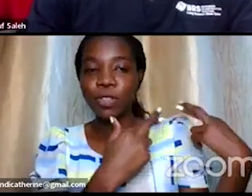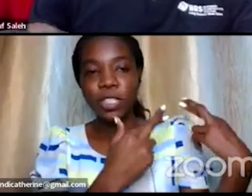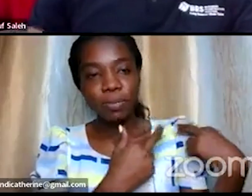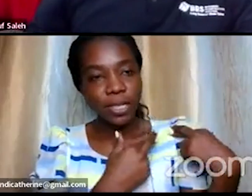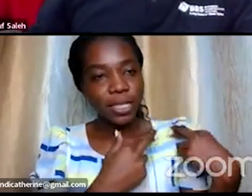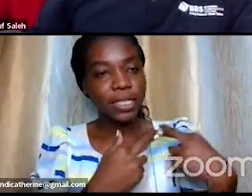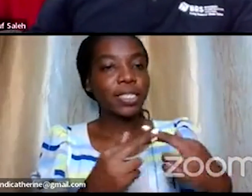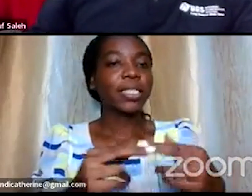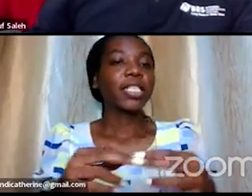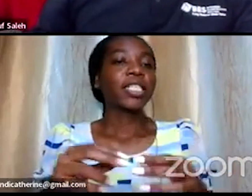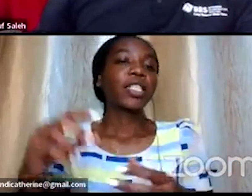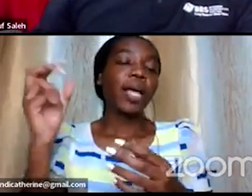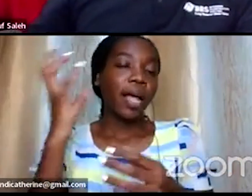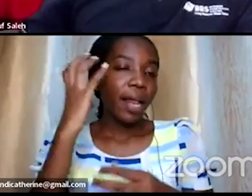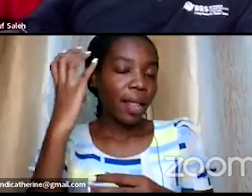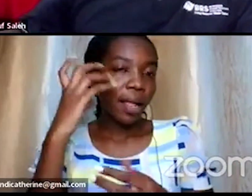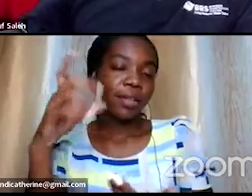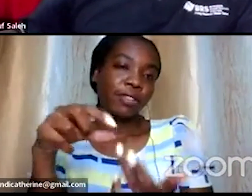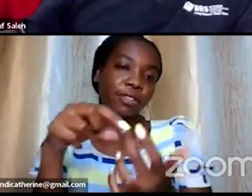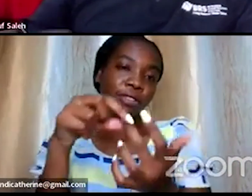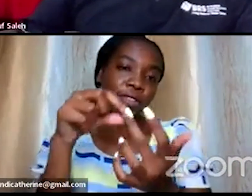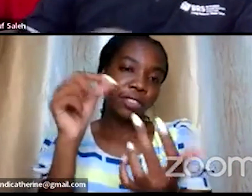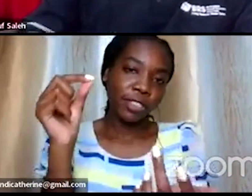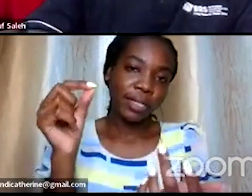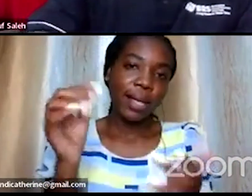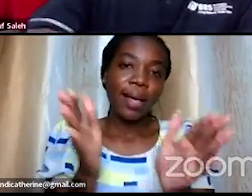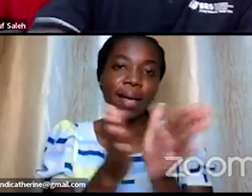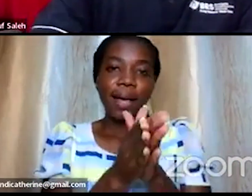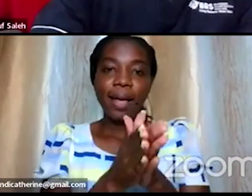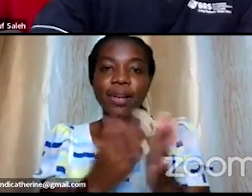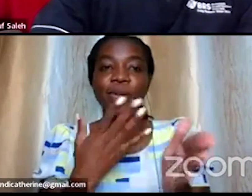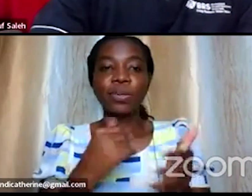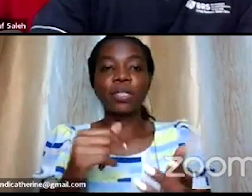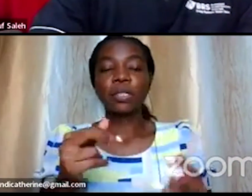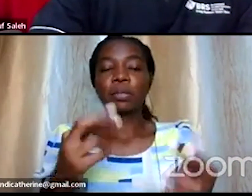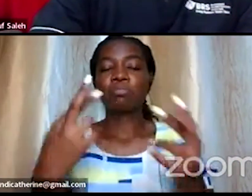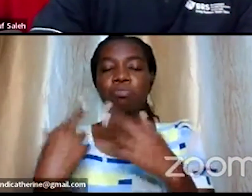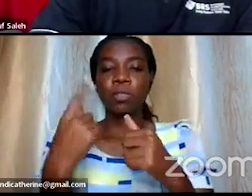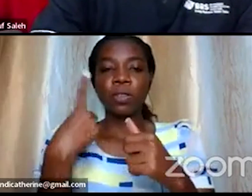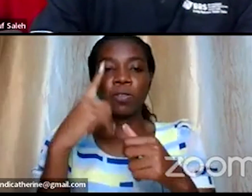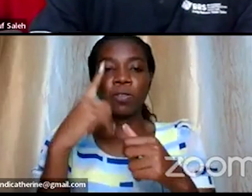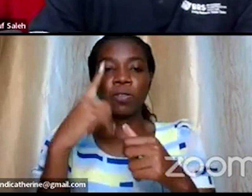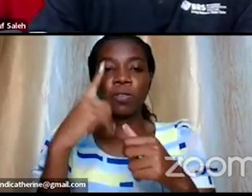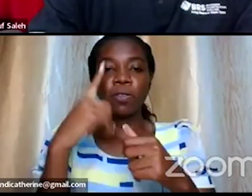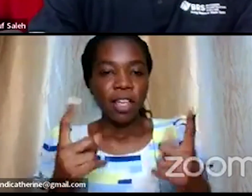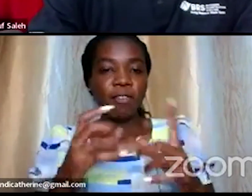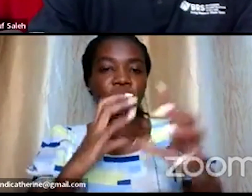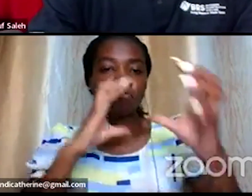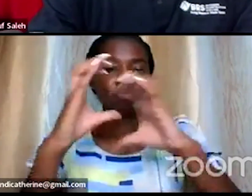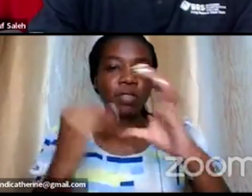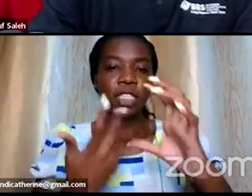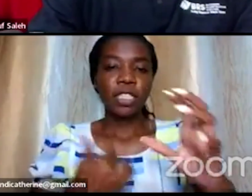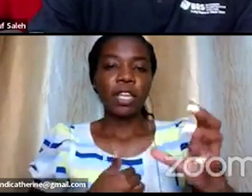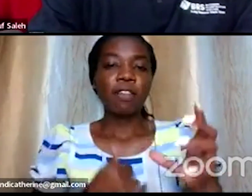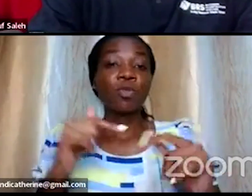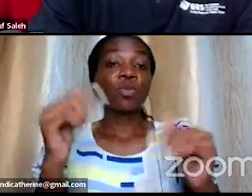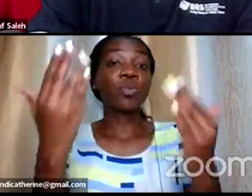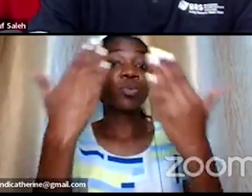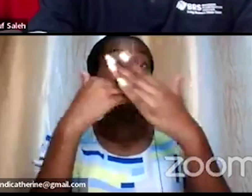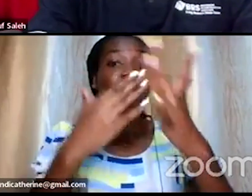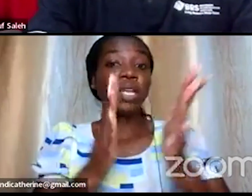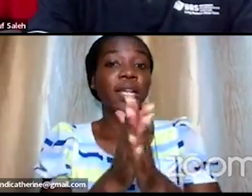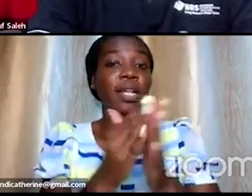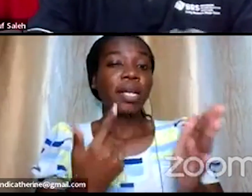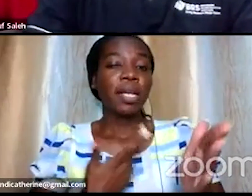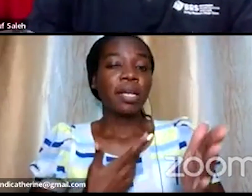your choice. And we are taking charge of our own lives. That's the conversation we're going to have tonight. And I'm so excited to